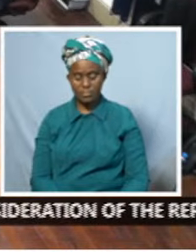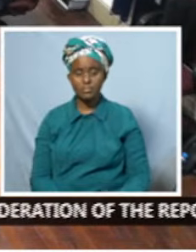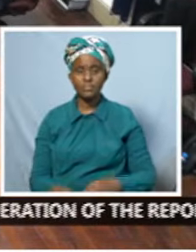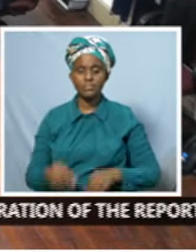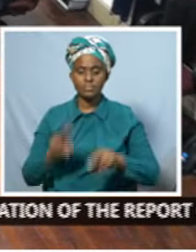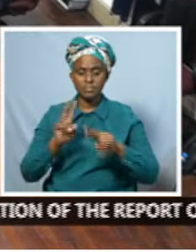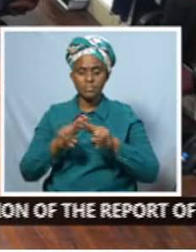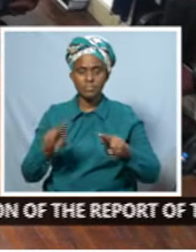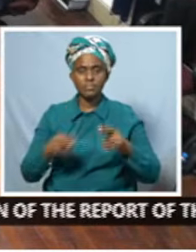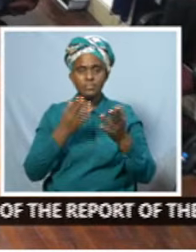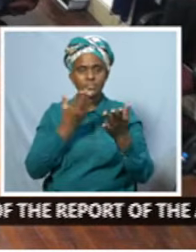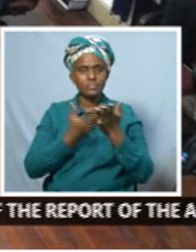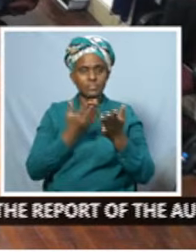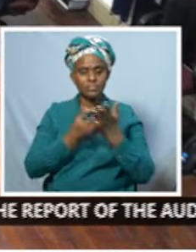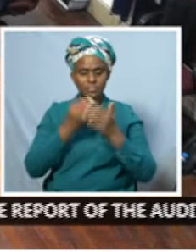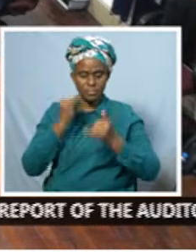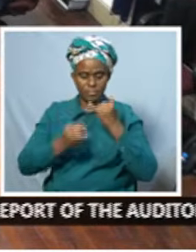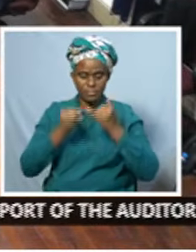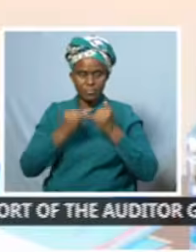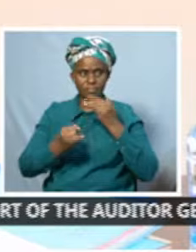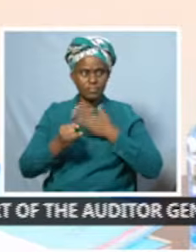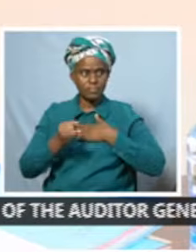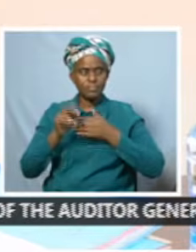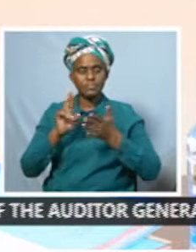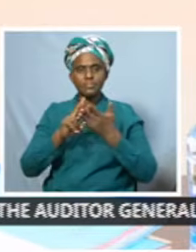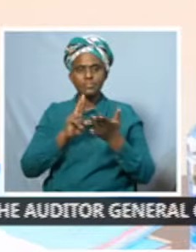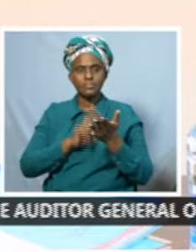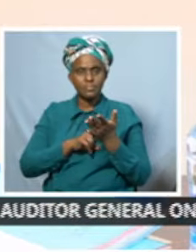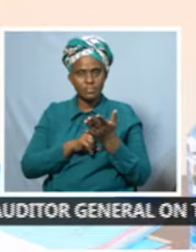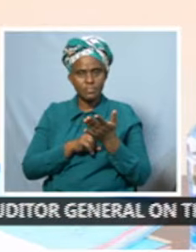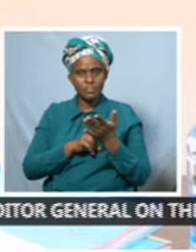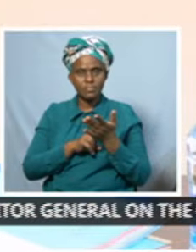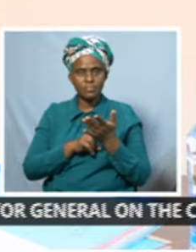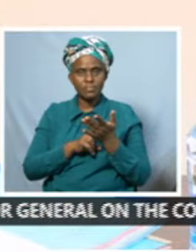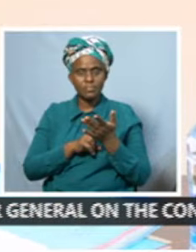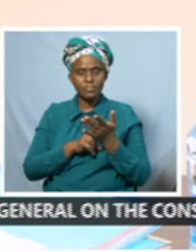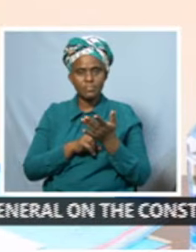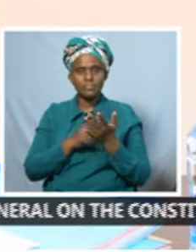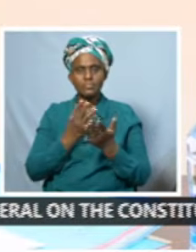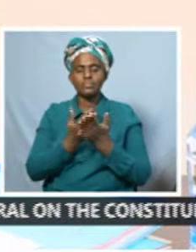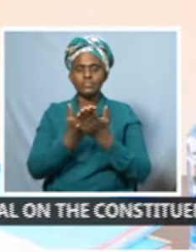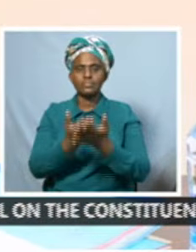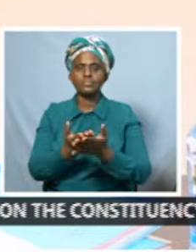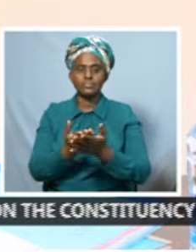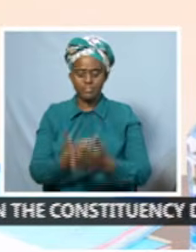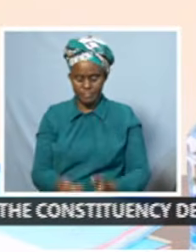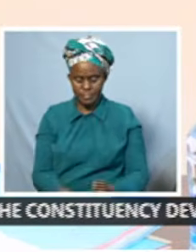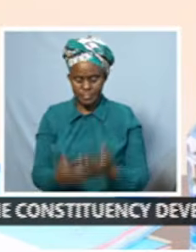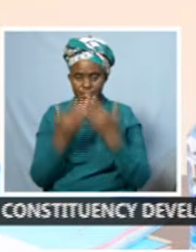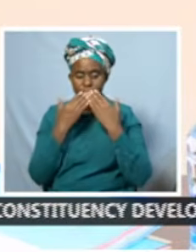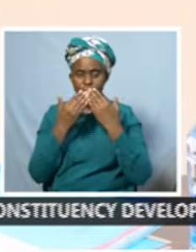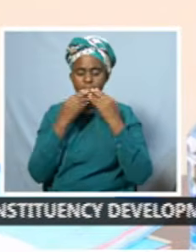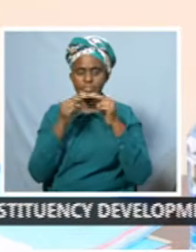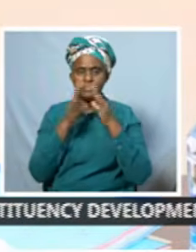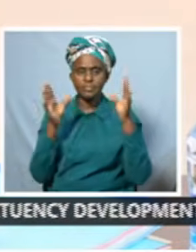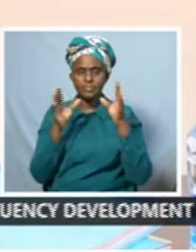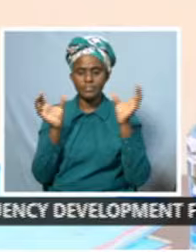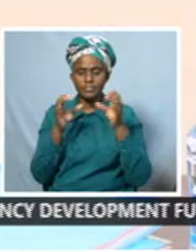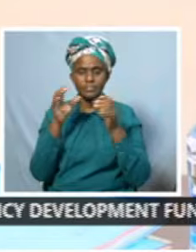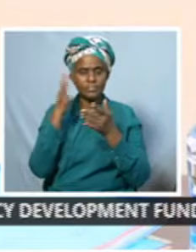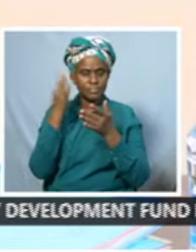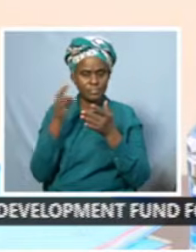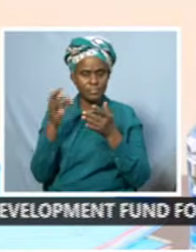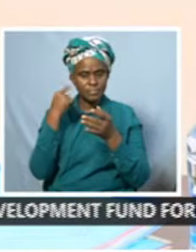Chair, this ends my report. I submit. Thank you very much, Council Secretary,